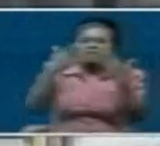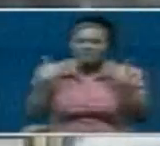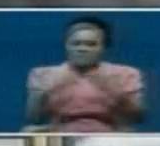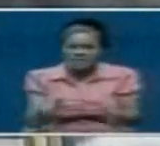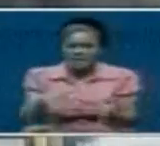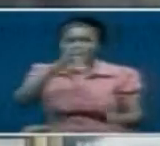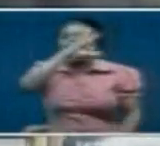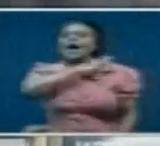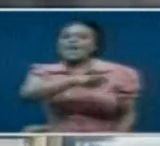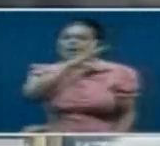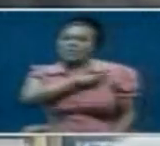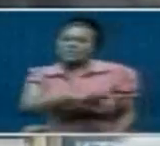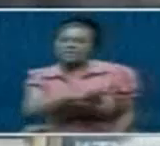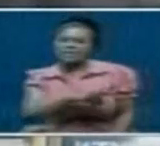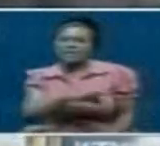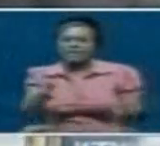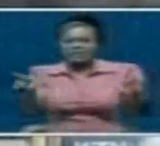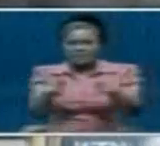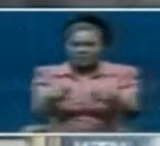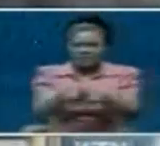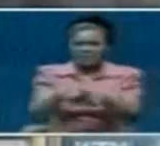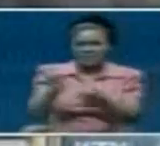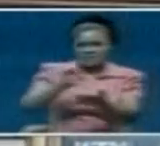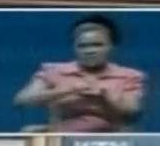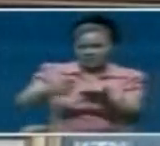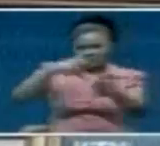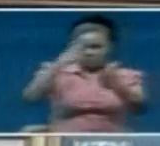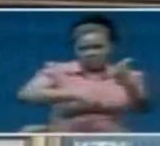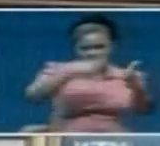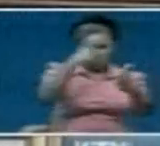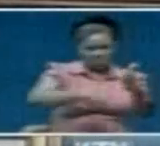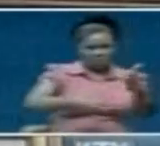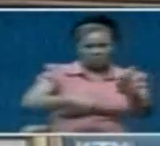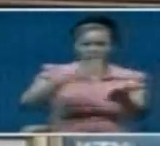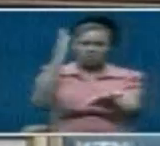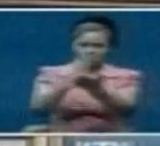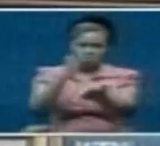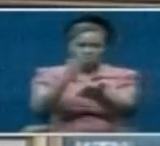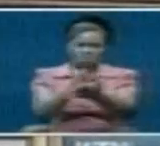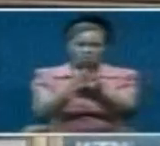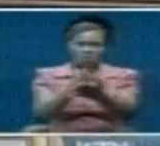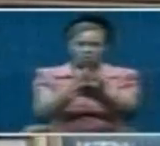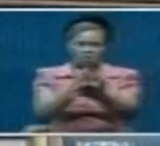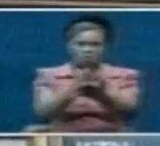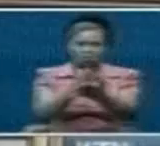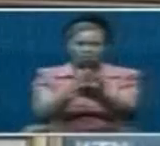allowances and statutory deductions. Most likely, can't swear.